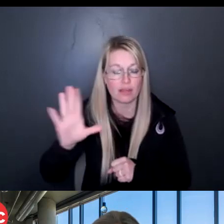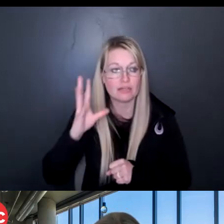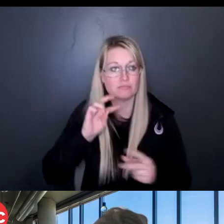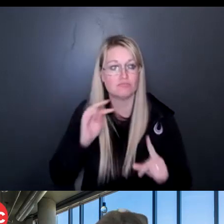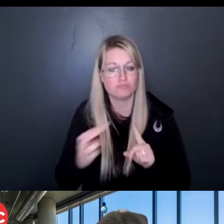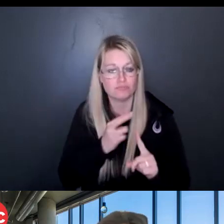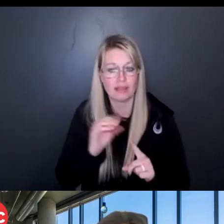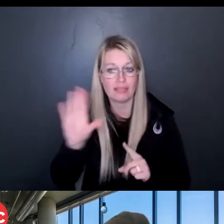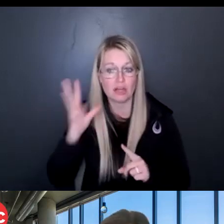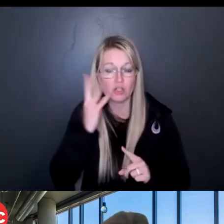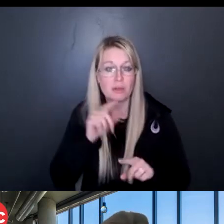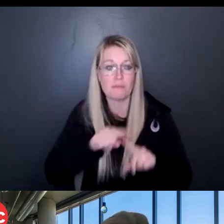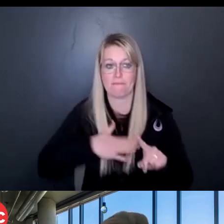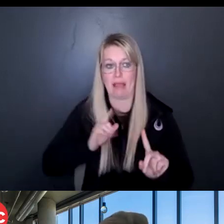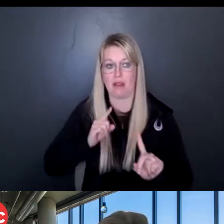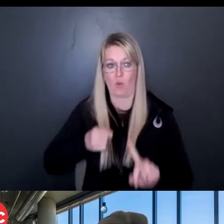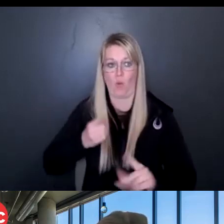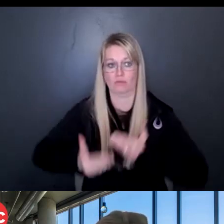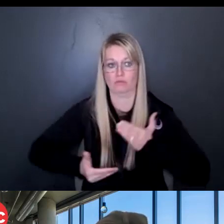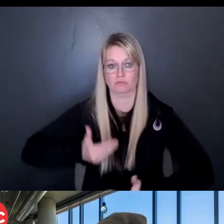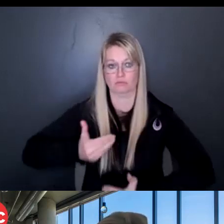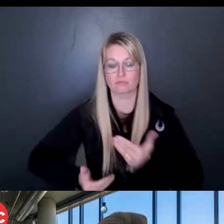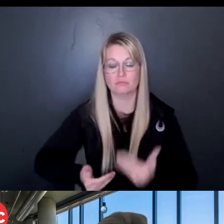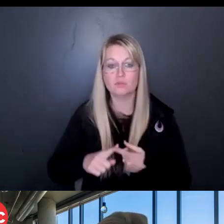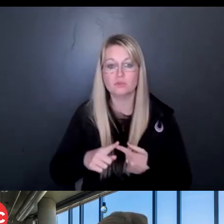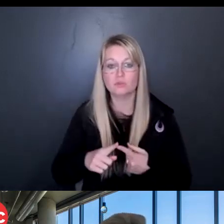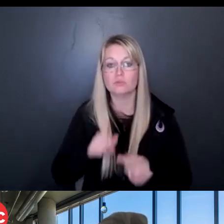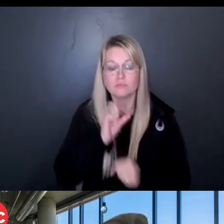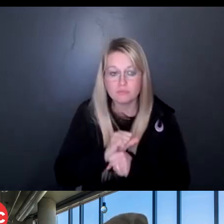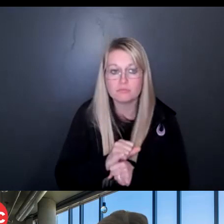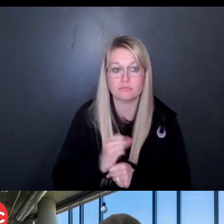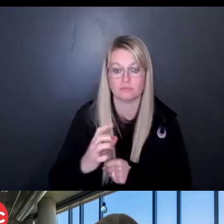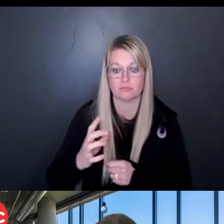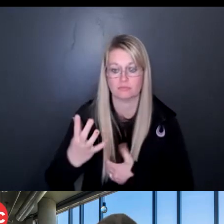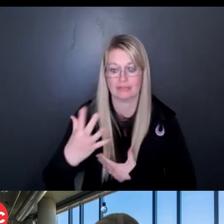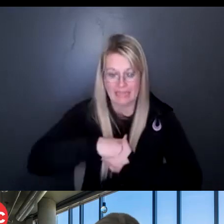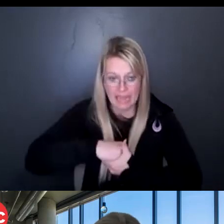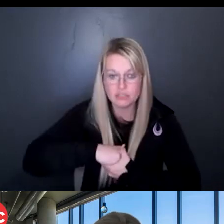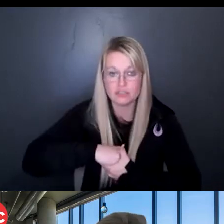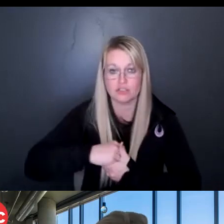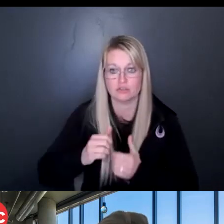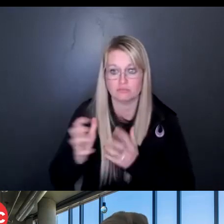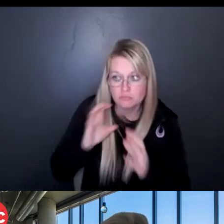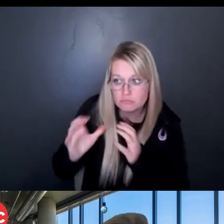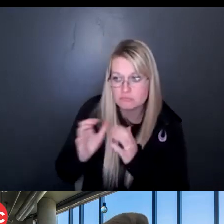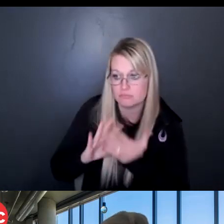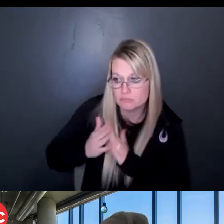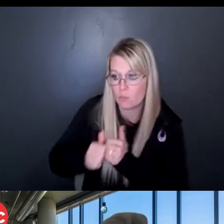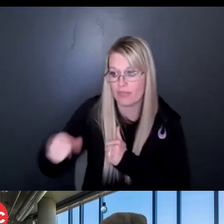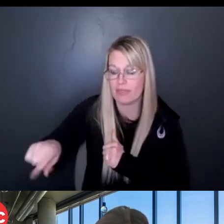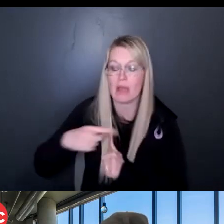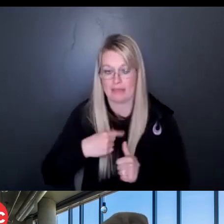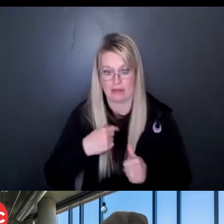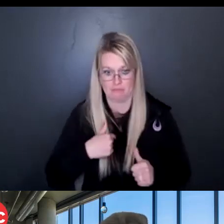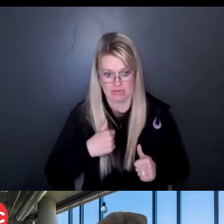but that's at least my goal, step by step, to be able to really engage in active communication with them and then kind of inform myself